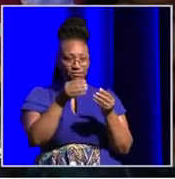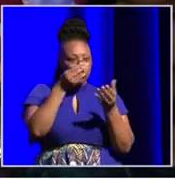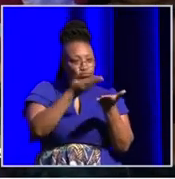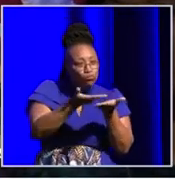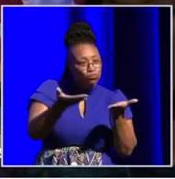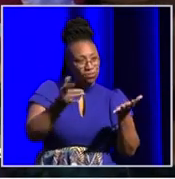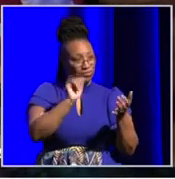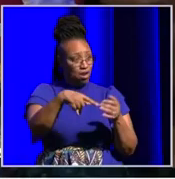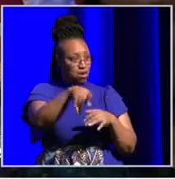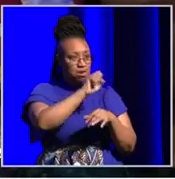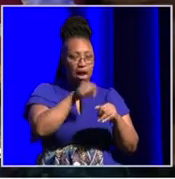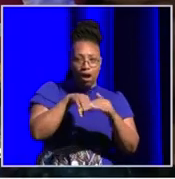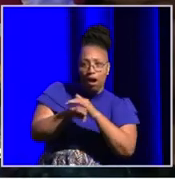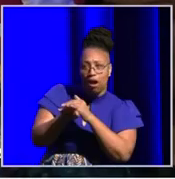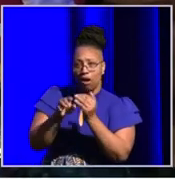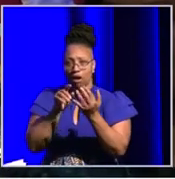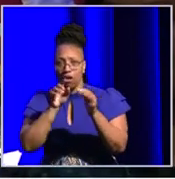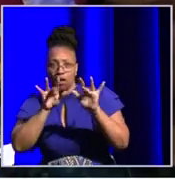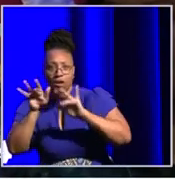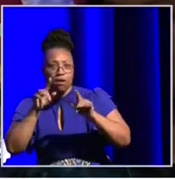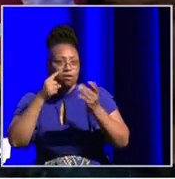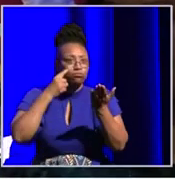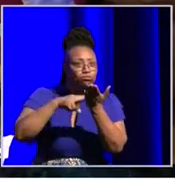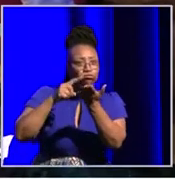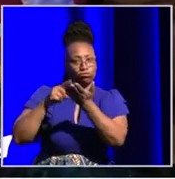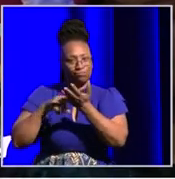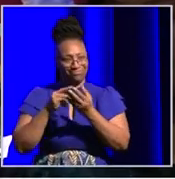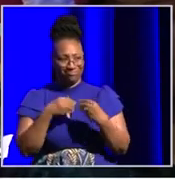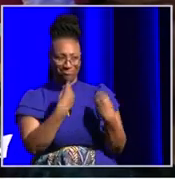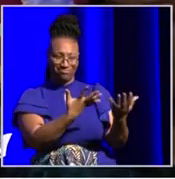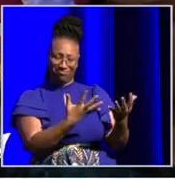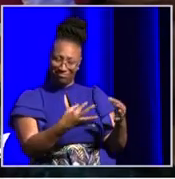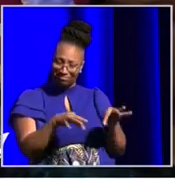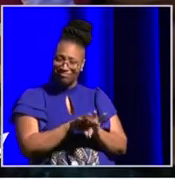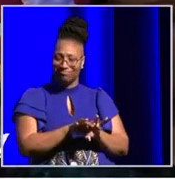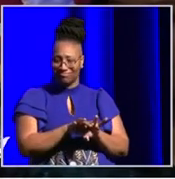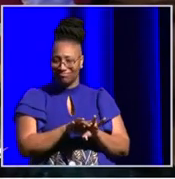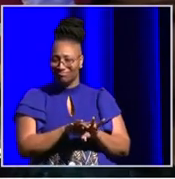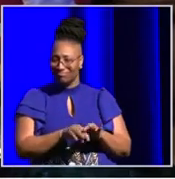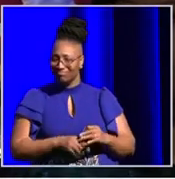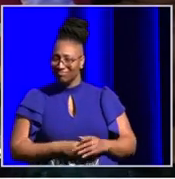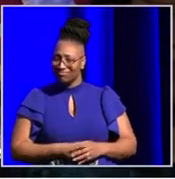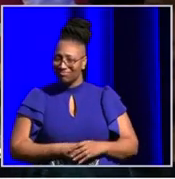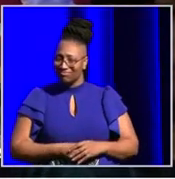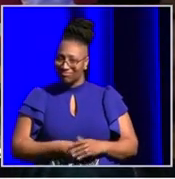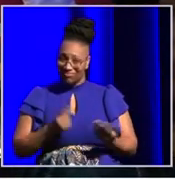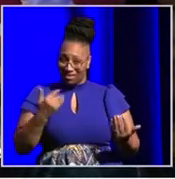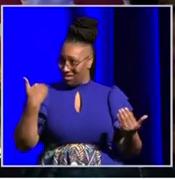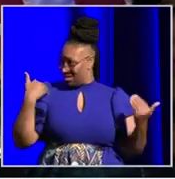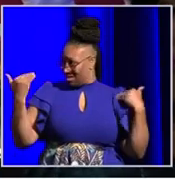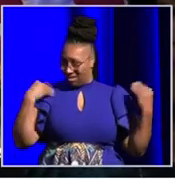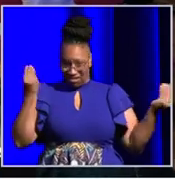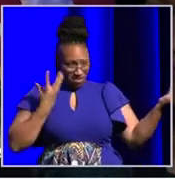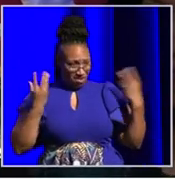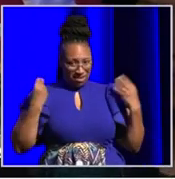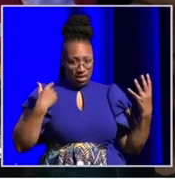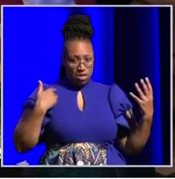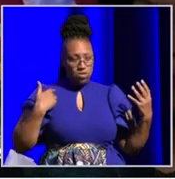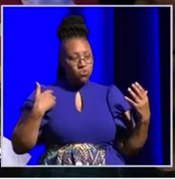home ownership across the city. In fact, frequently I've been reminded that one of my main